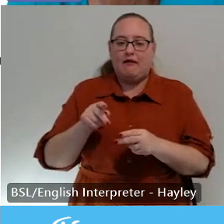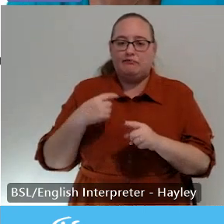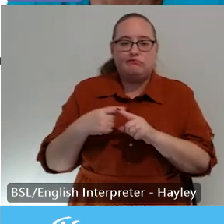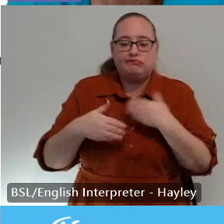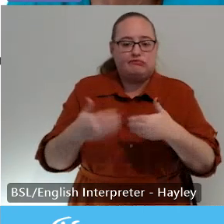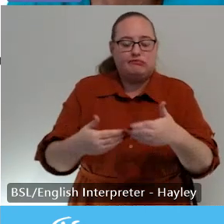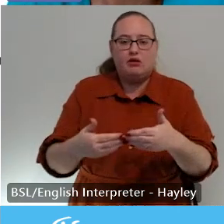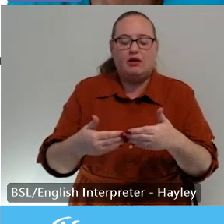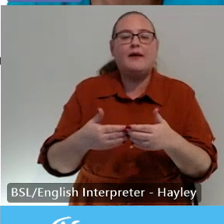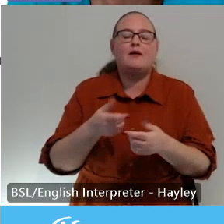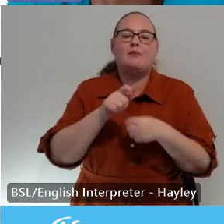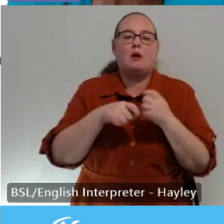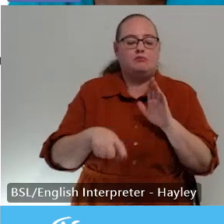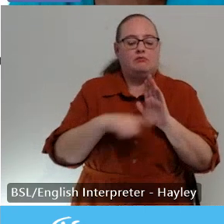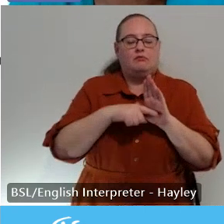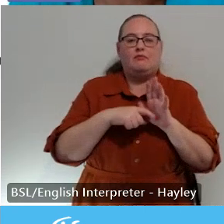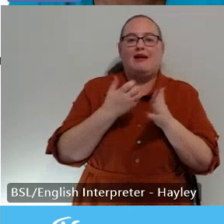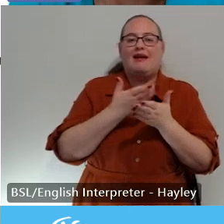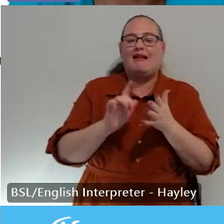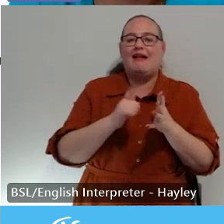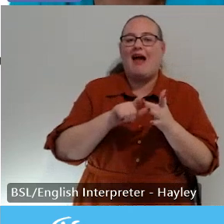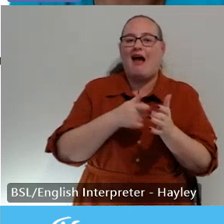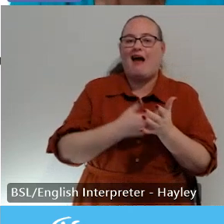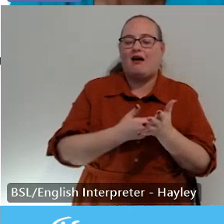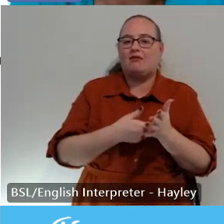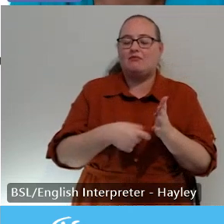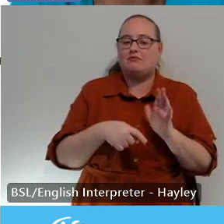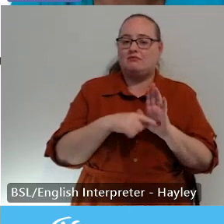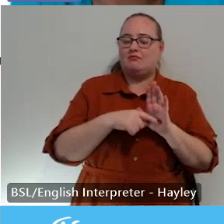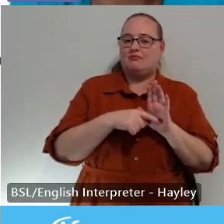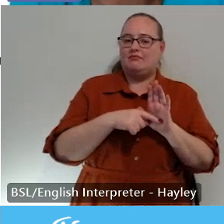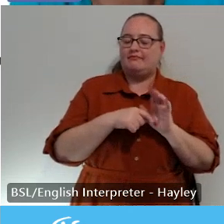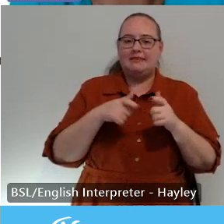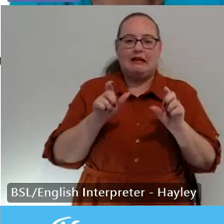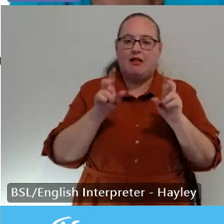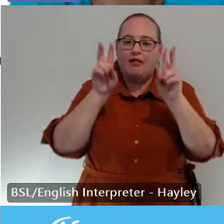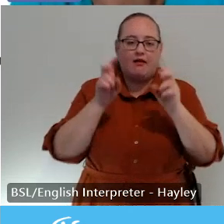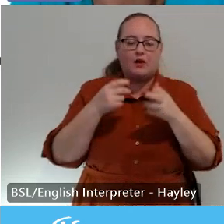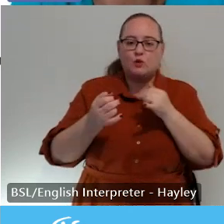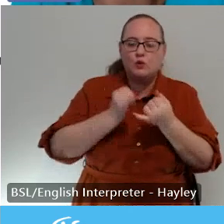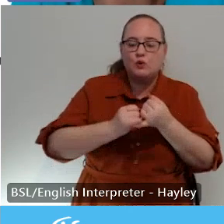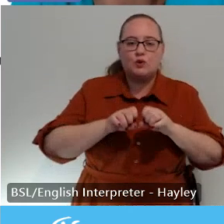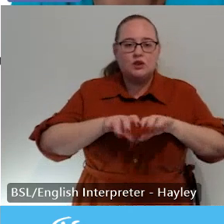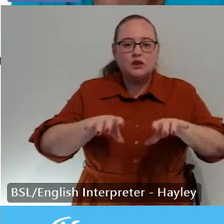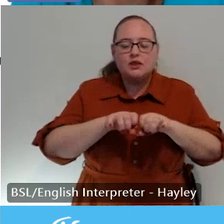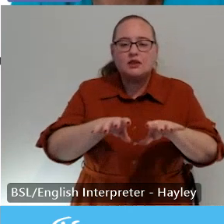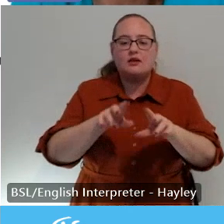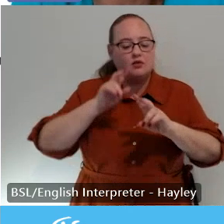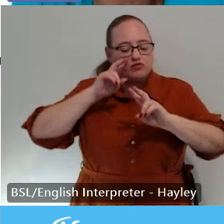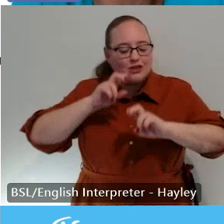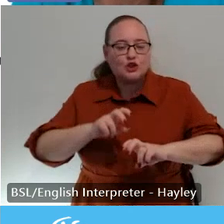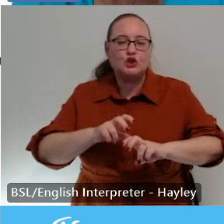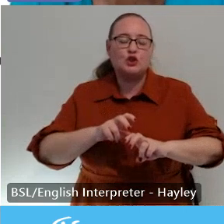passed. And the headlines keep coming, and the impact and the research and the toxic